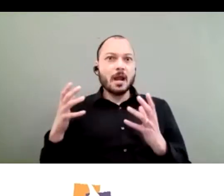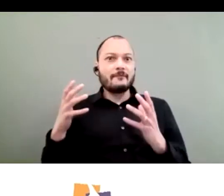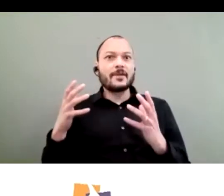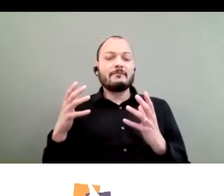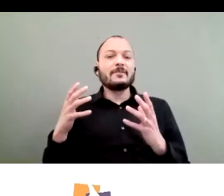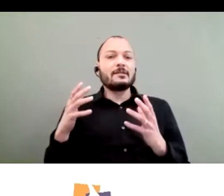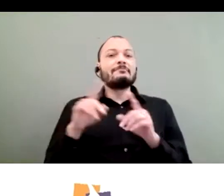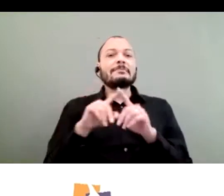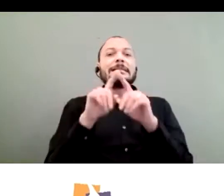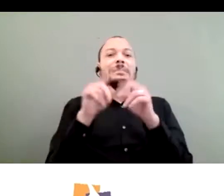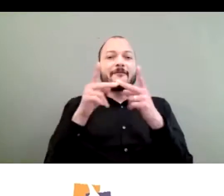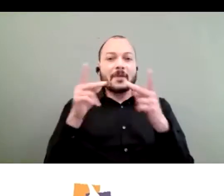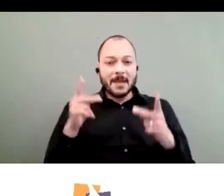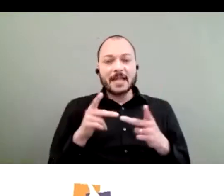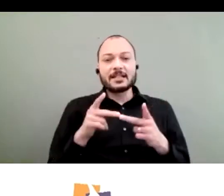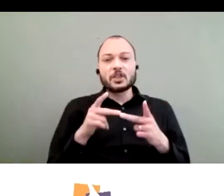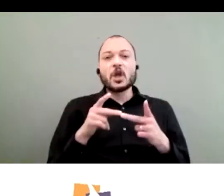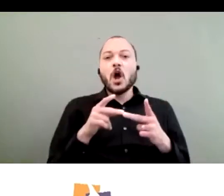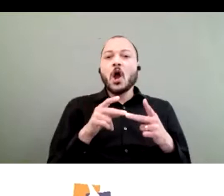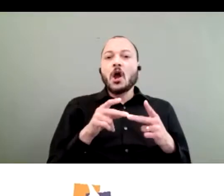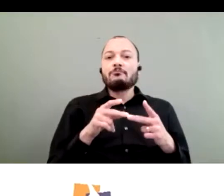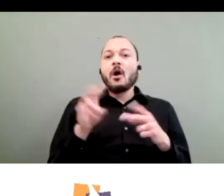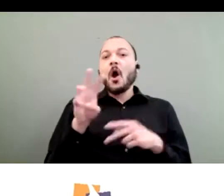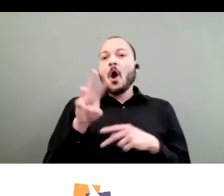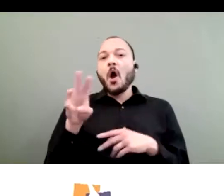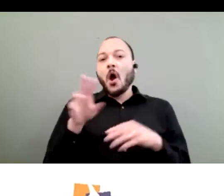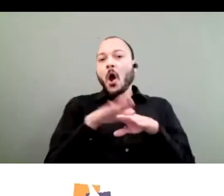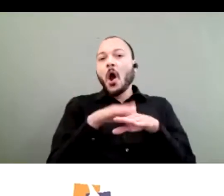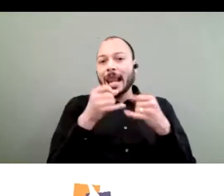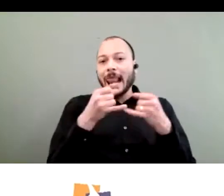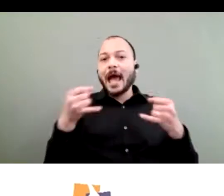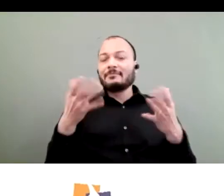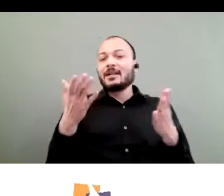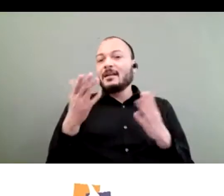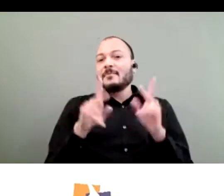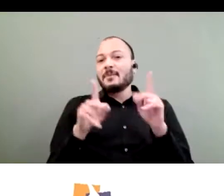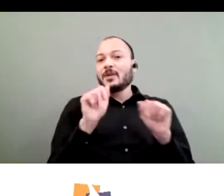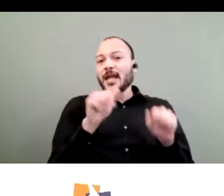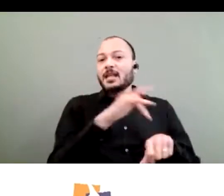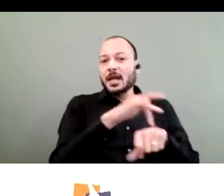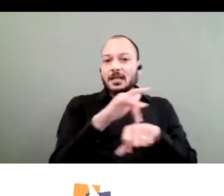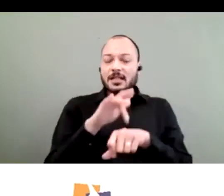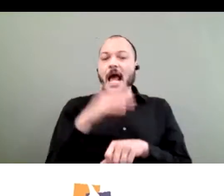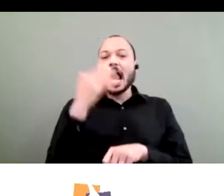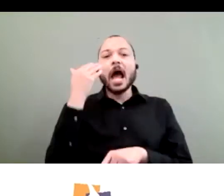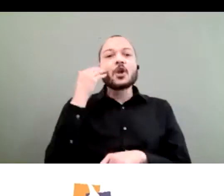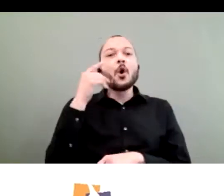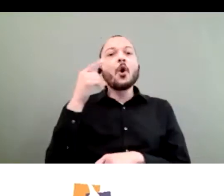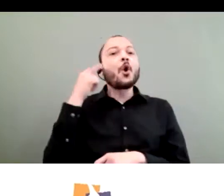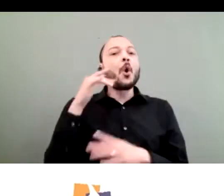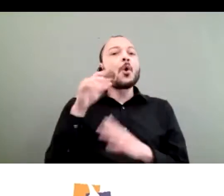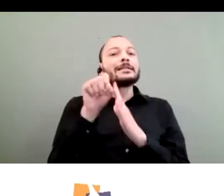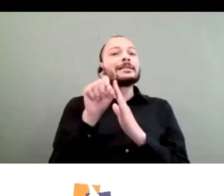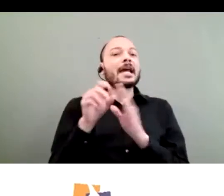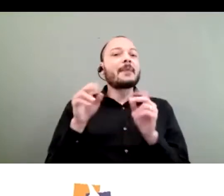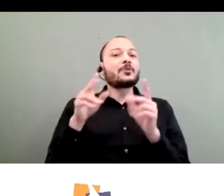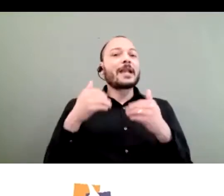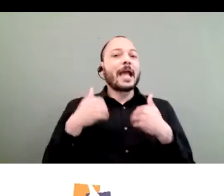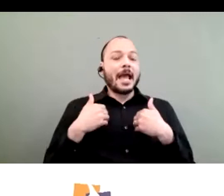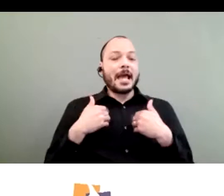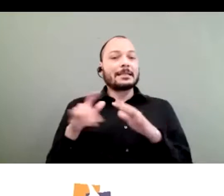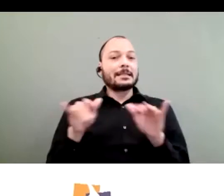places online that folks can go. I know Golden State Opportunity has a similar program,